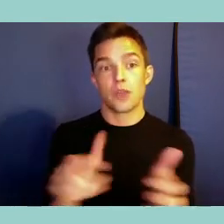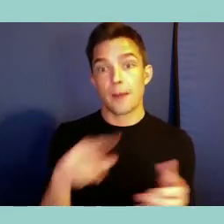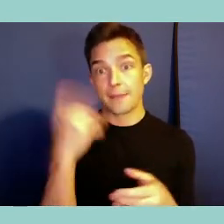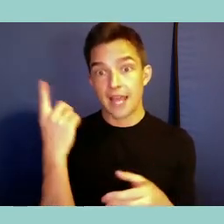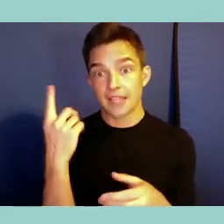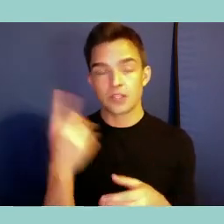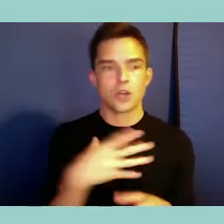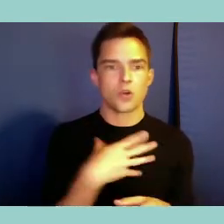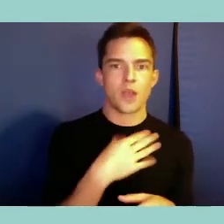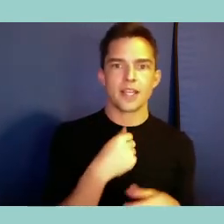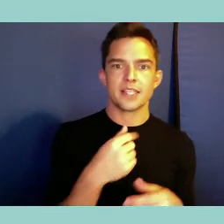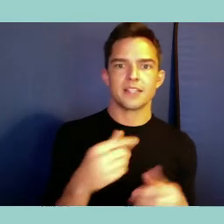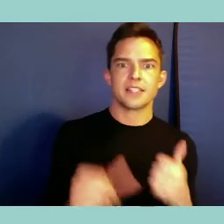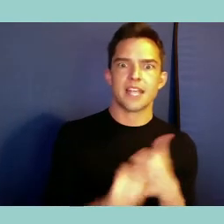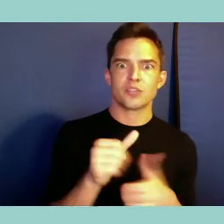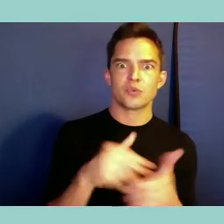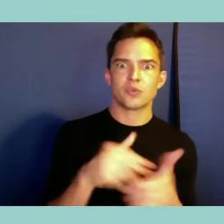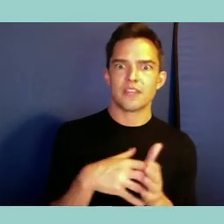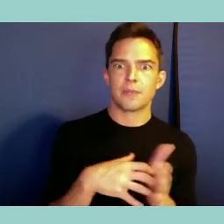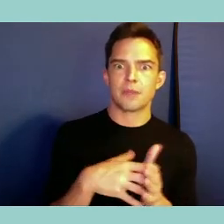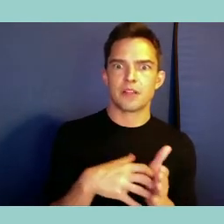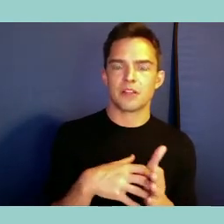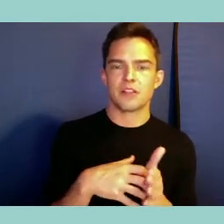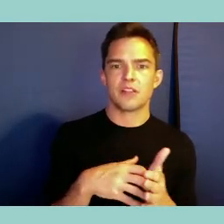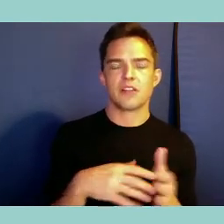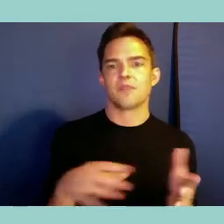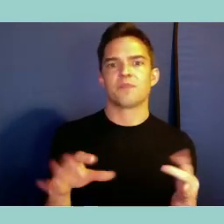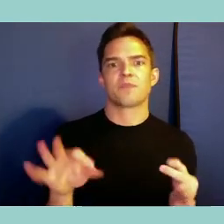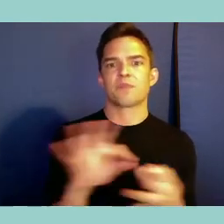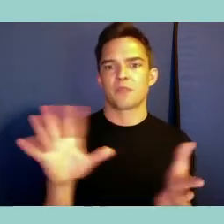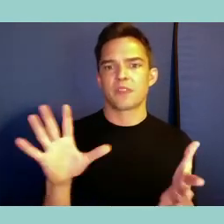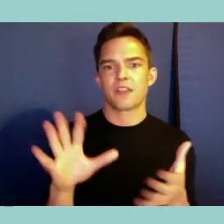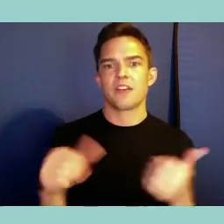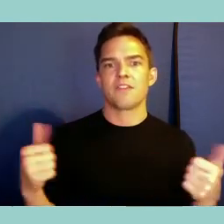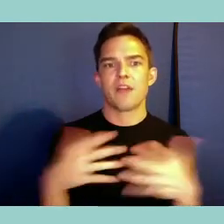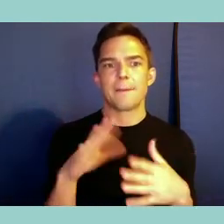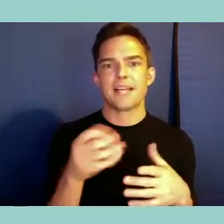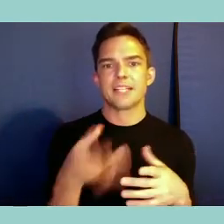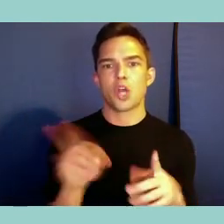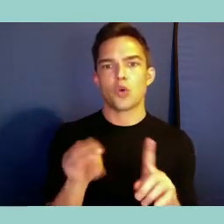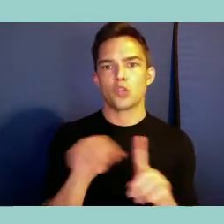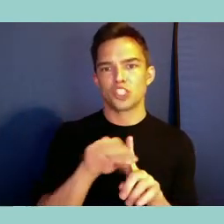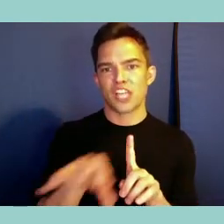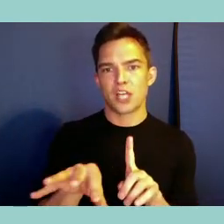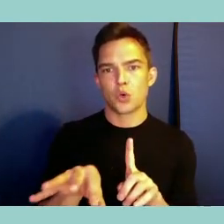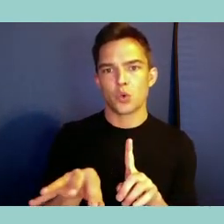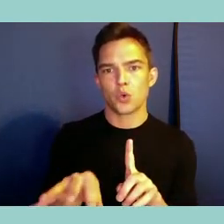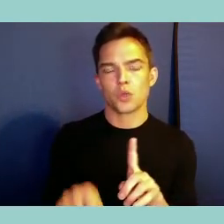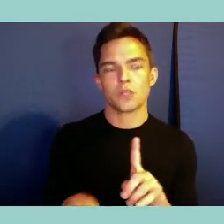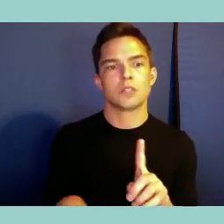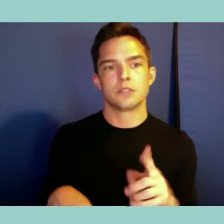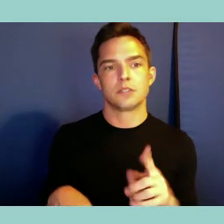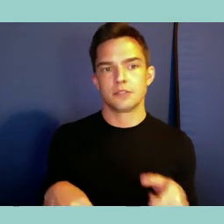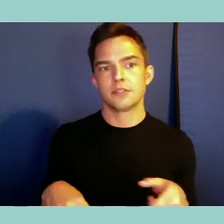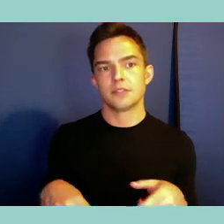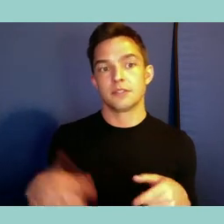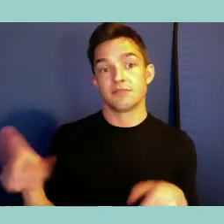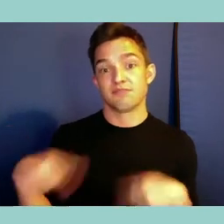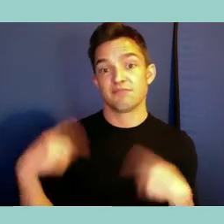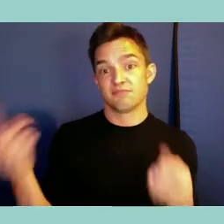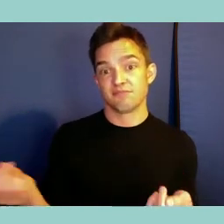whiteness is dangerously feeble, feckless, and frightened by its own shadow. Since it is